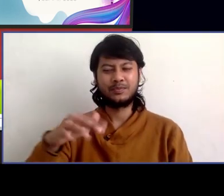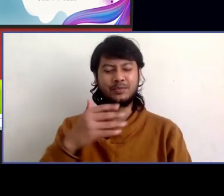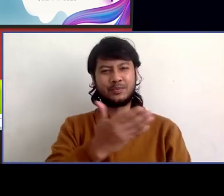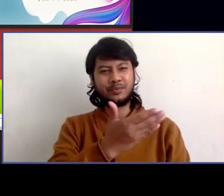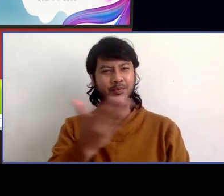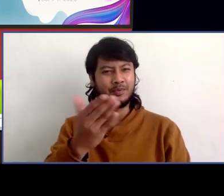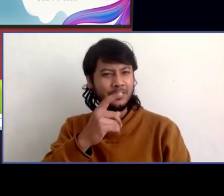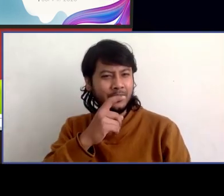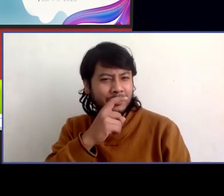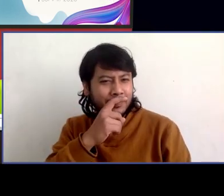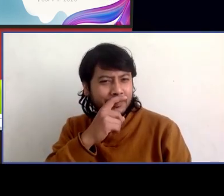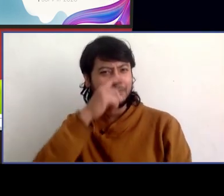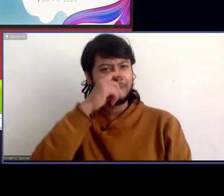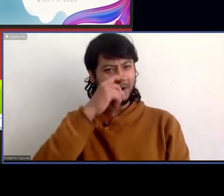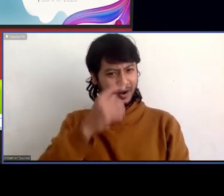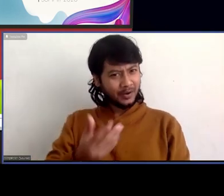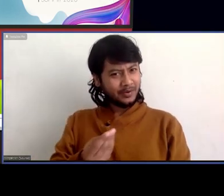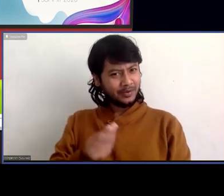ke.